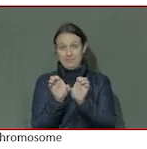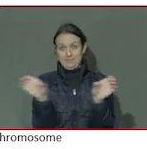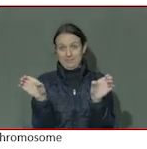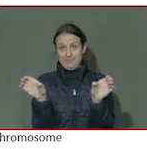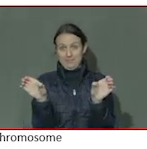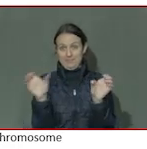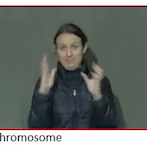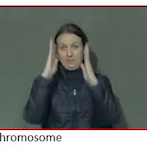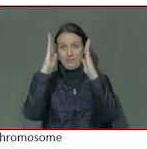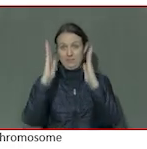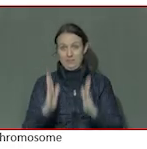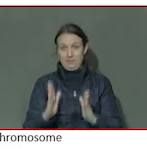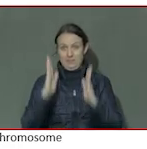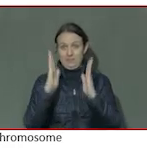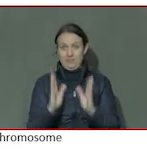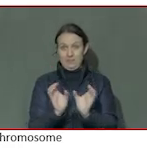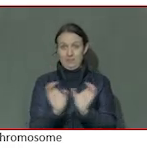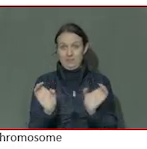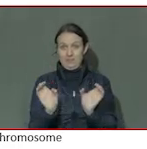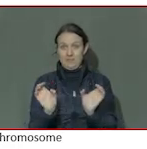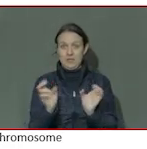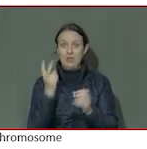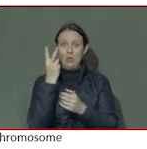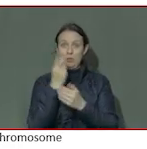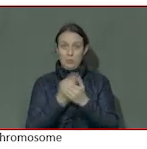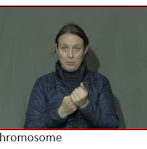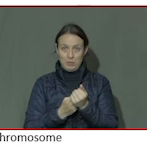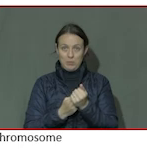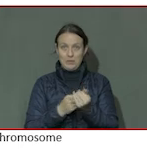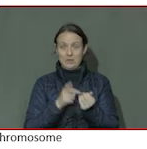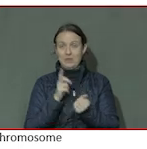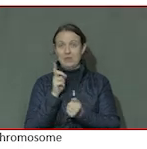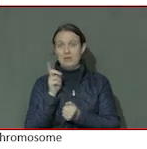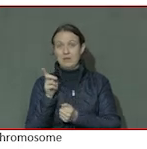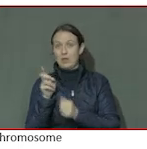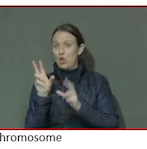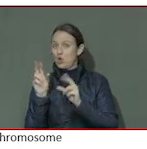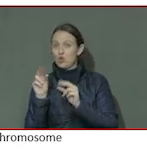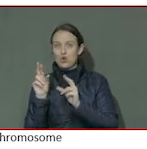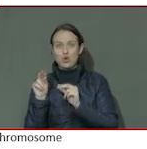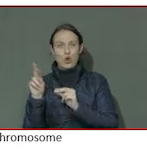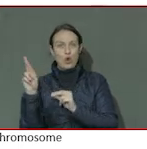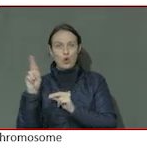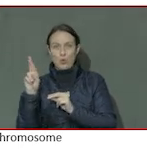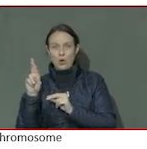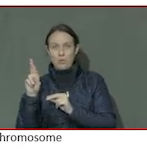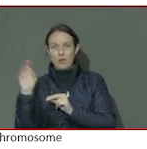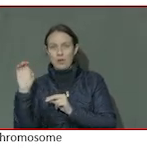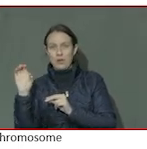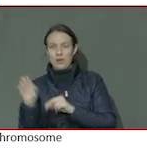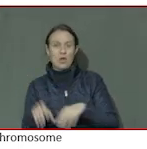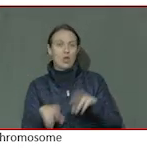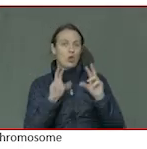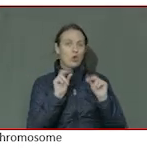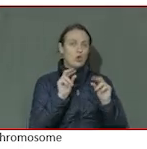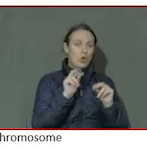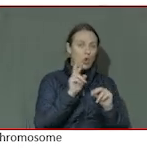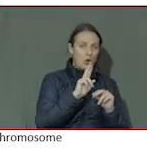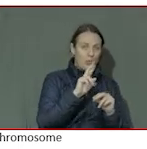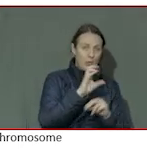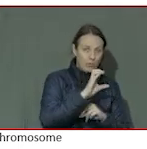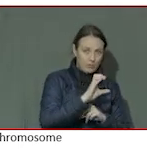this thing, both of them, it's an unreplicated chromosome, it is an unreplicated